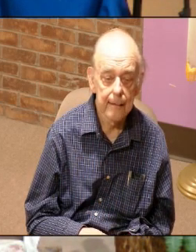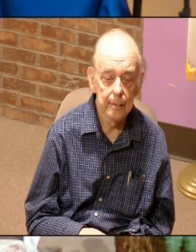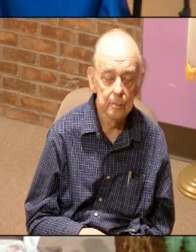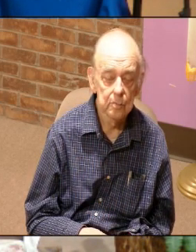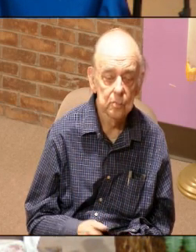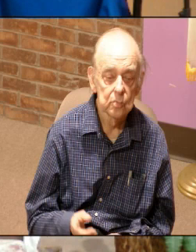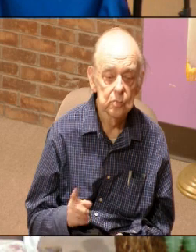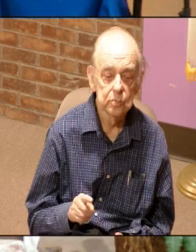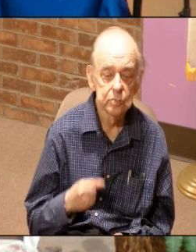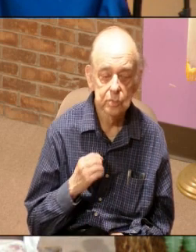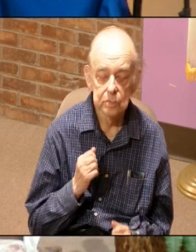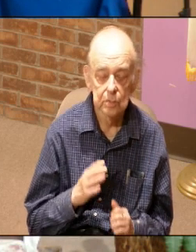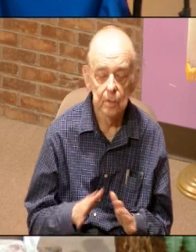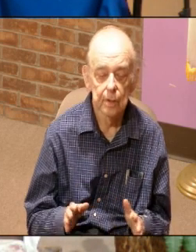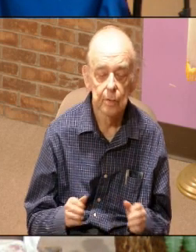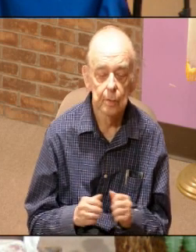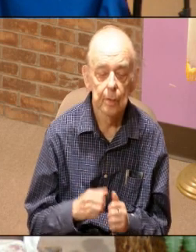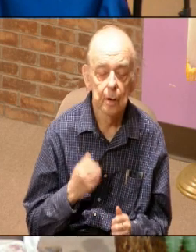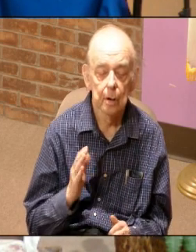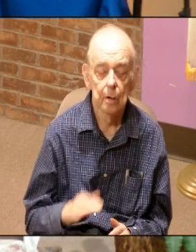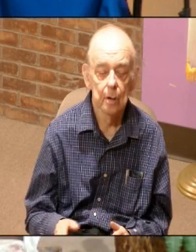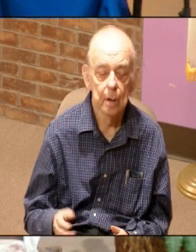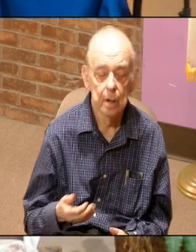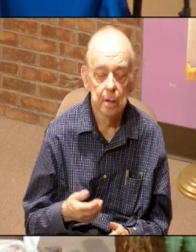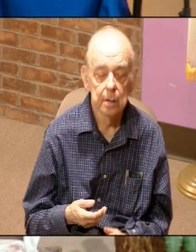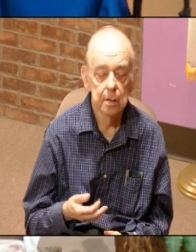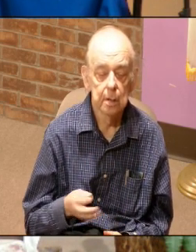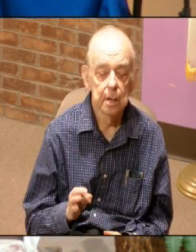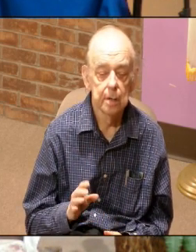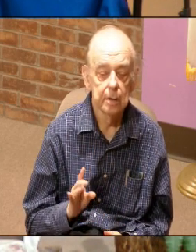So, when we were blessed with our daughter in 1984,